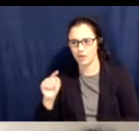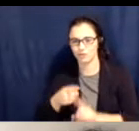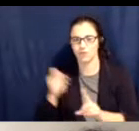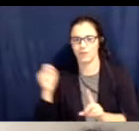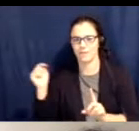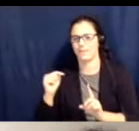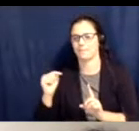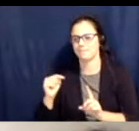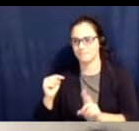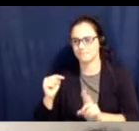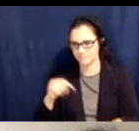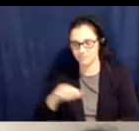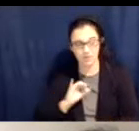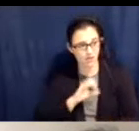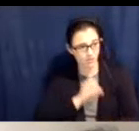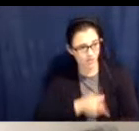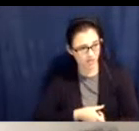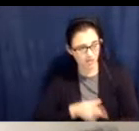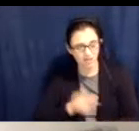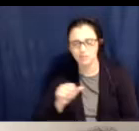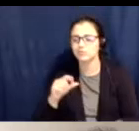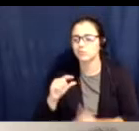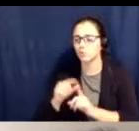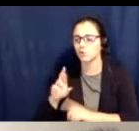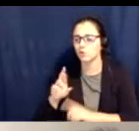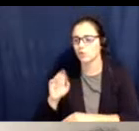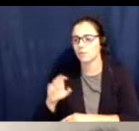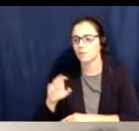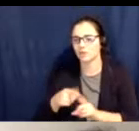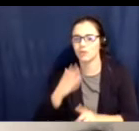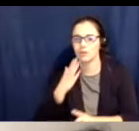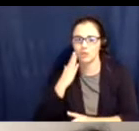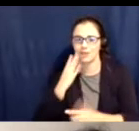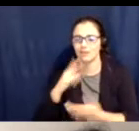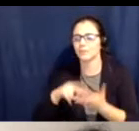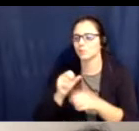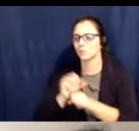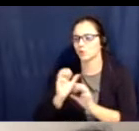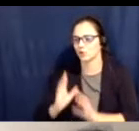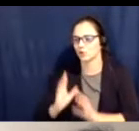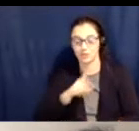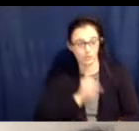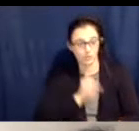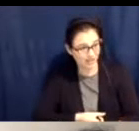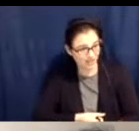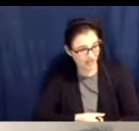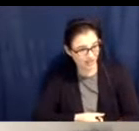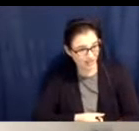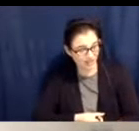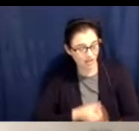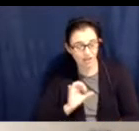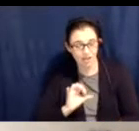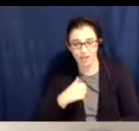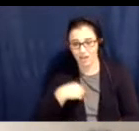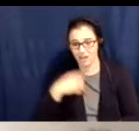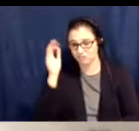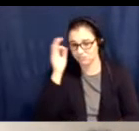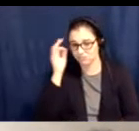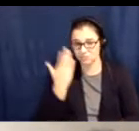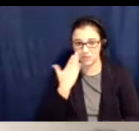Yeah. Yeah, the word robot comes from Czech. It means worker. Really? Yes. Wow, I had no